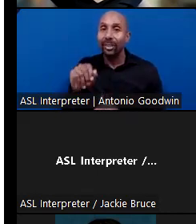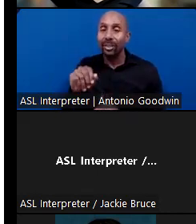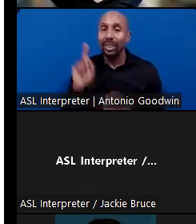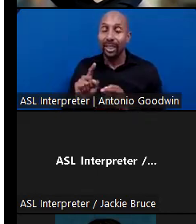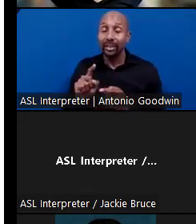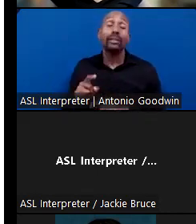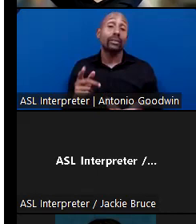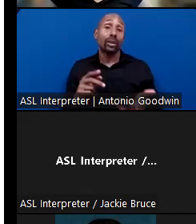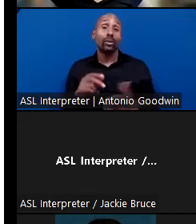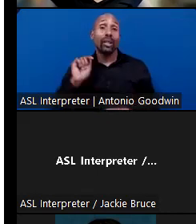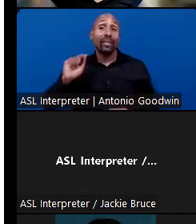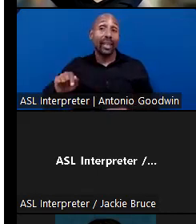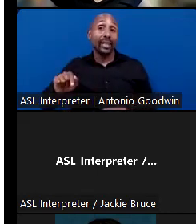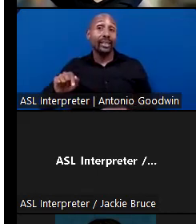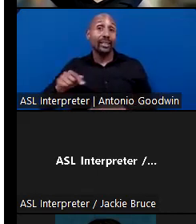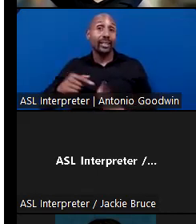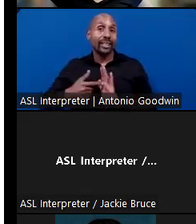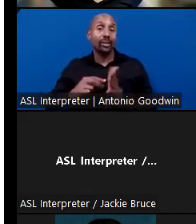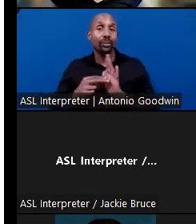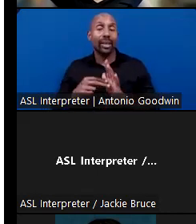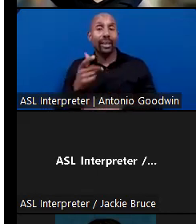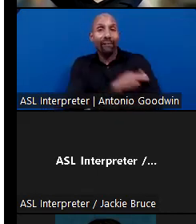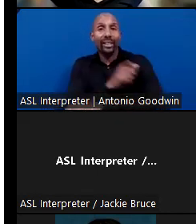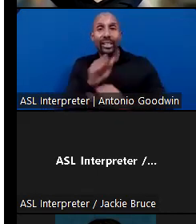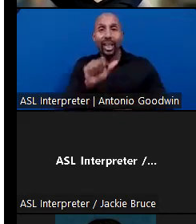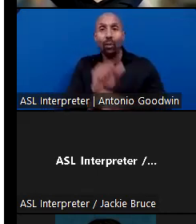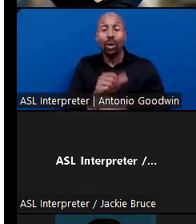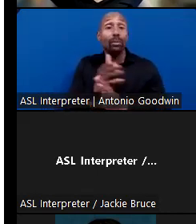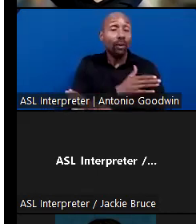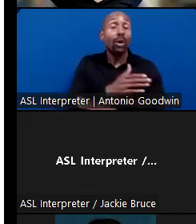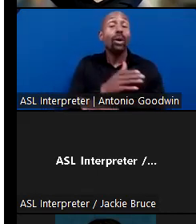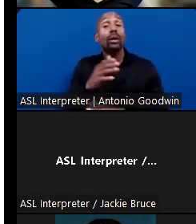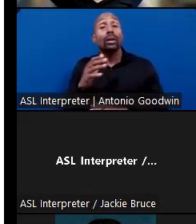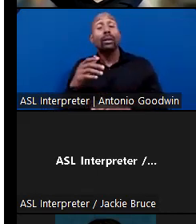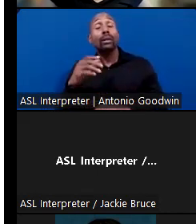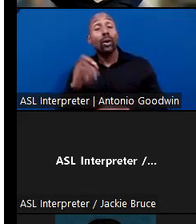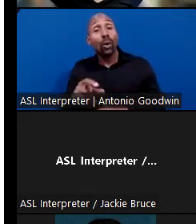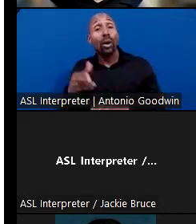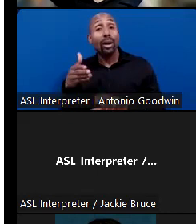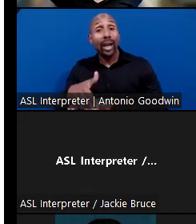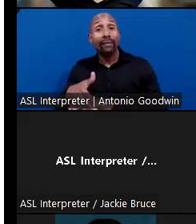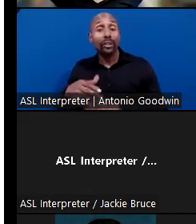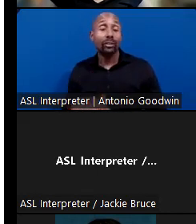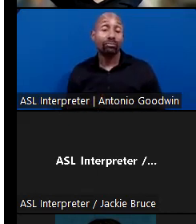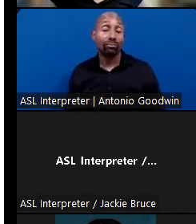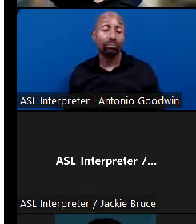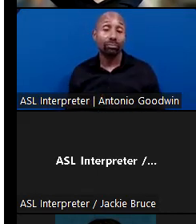and after, but it is very specific. You have to get it pretty quickly after getting monkeypox.